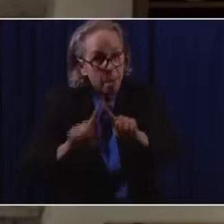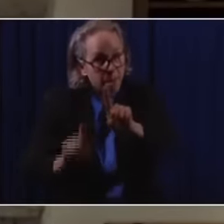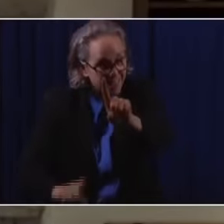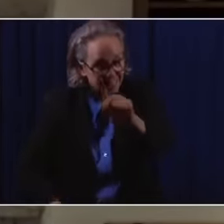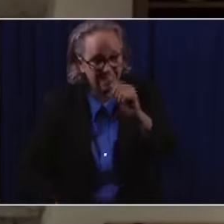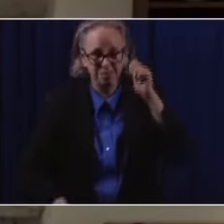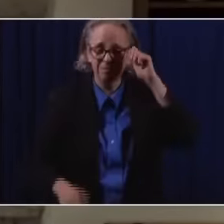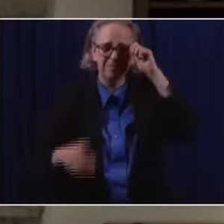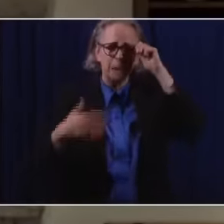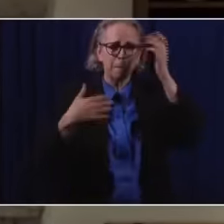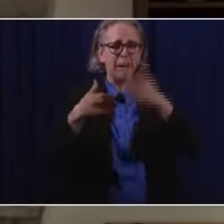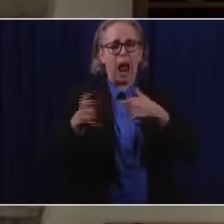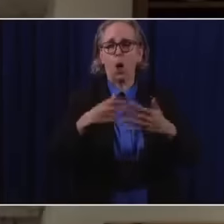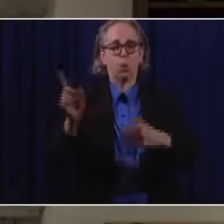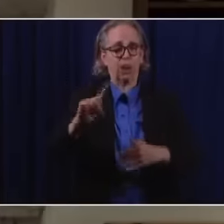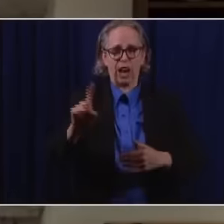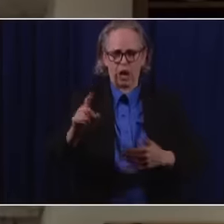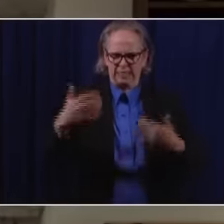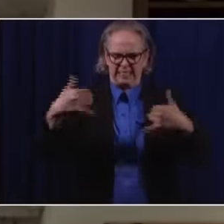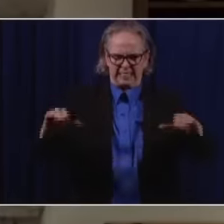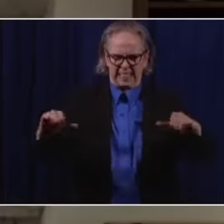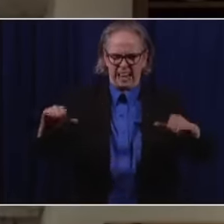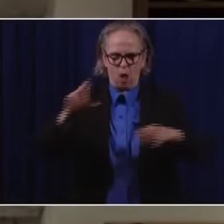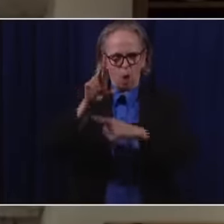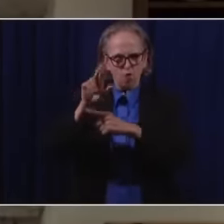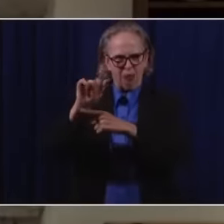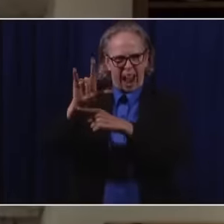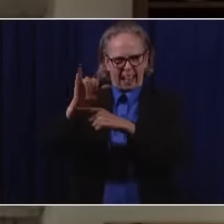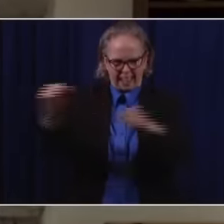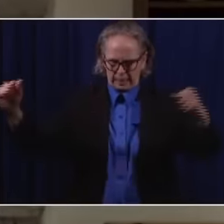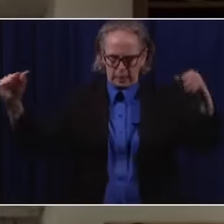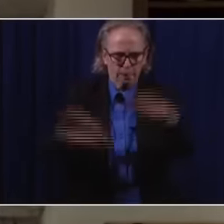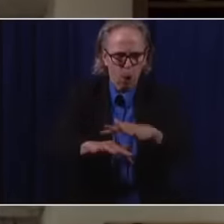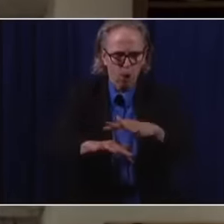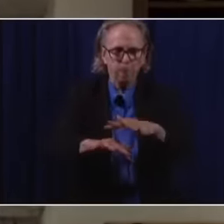we worry about, and we certainly worry about if they're not wearing masks.